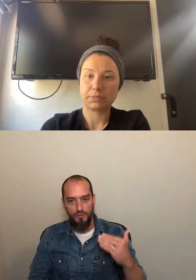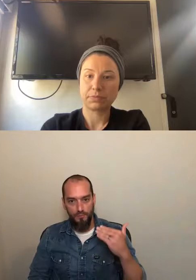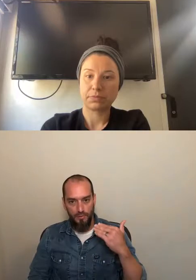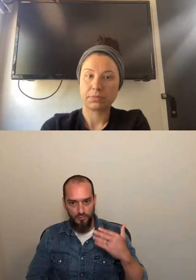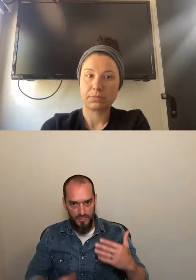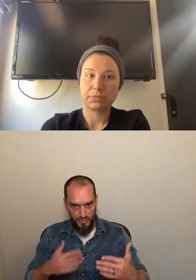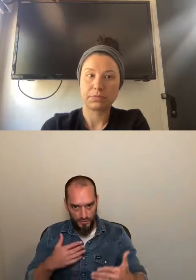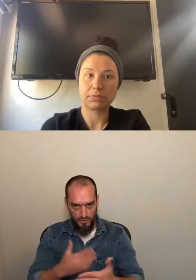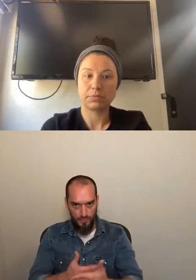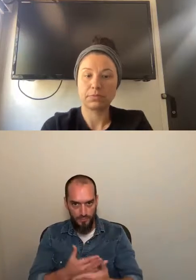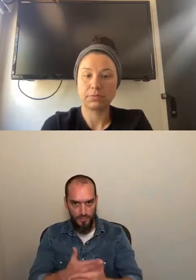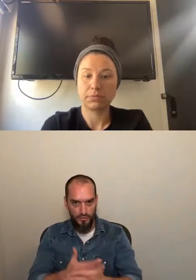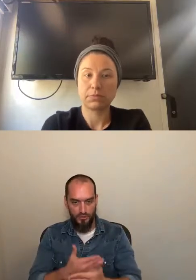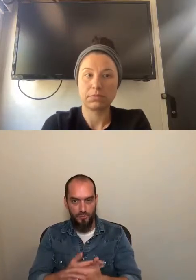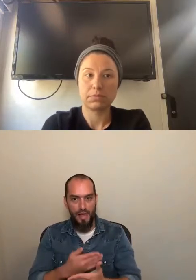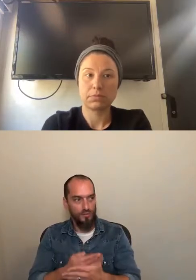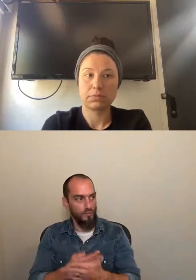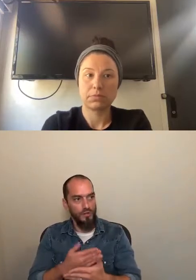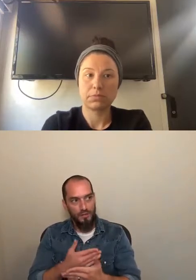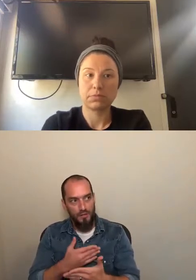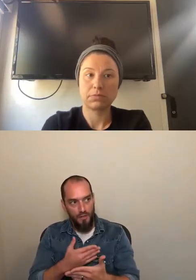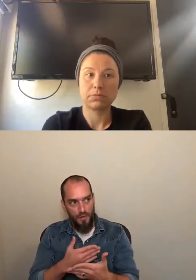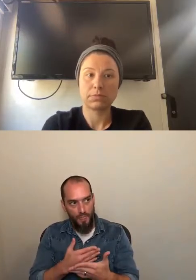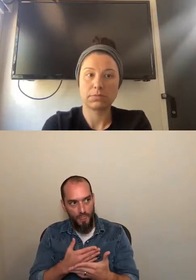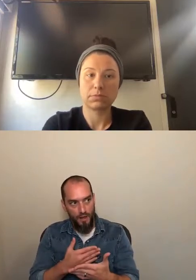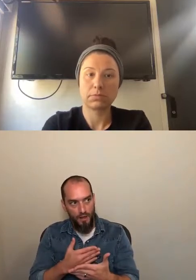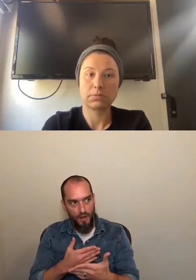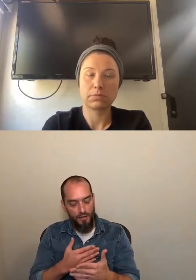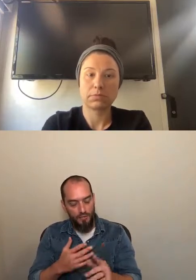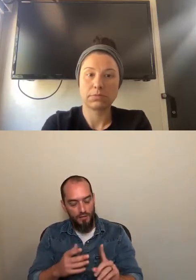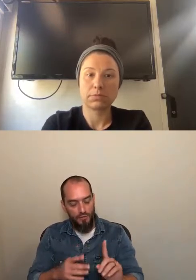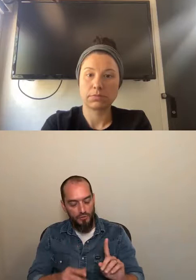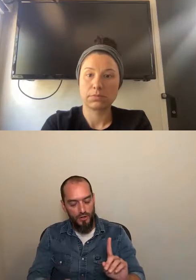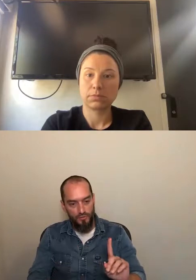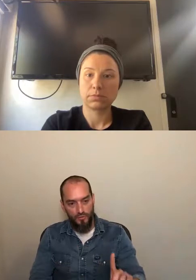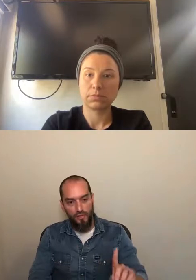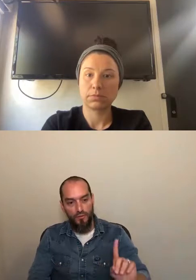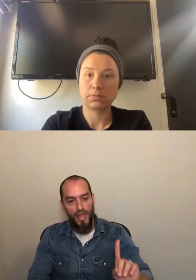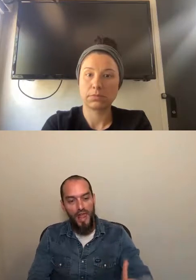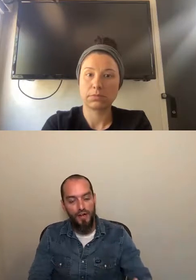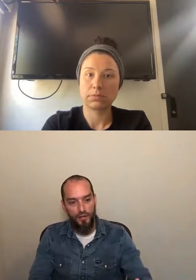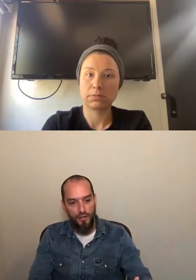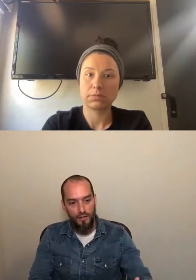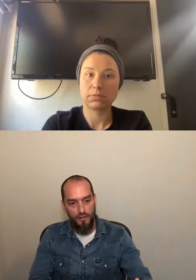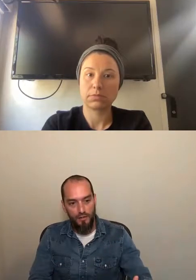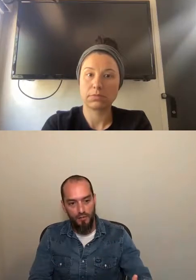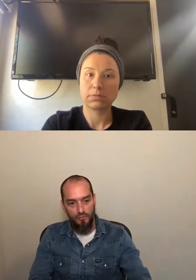level. But if we stick to the big picture, the macro, and you start trying to